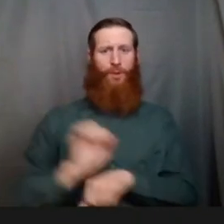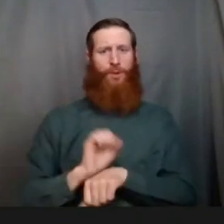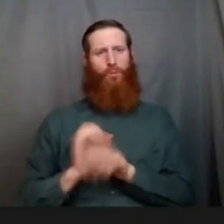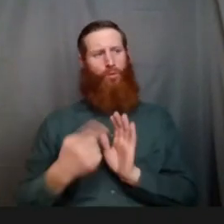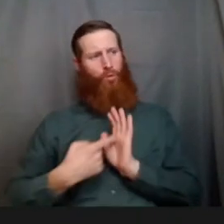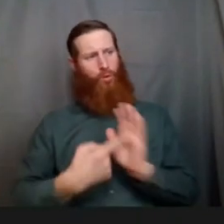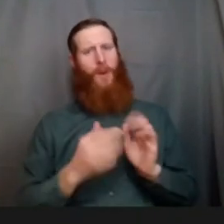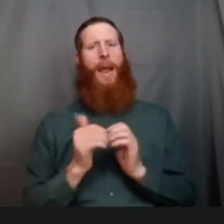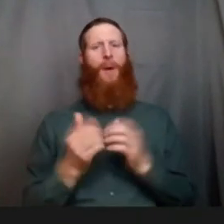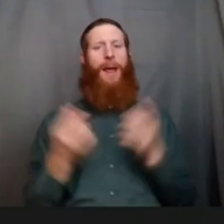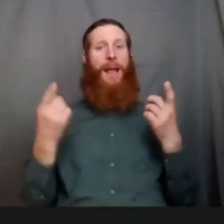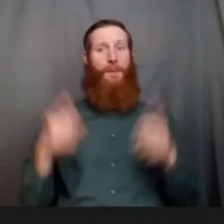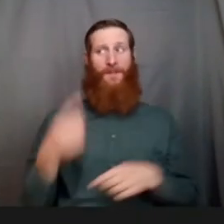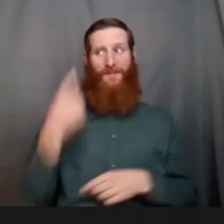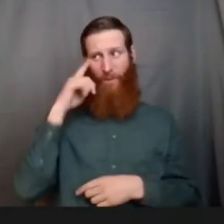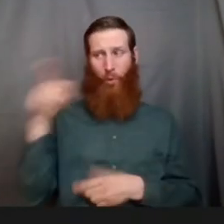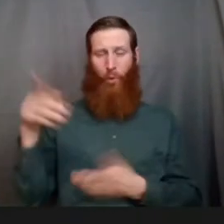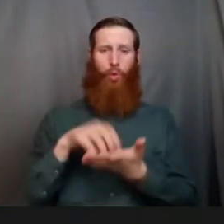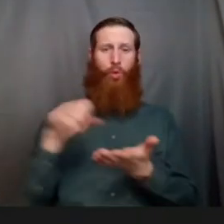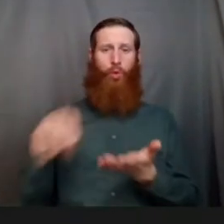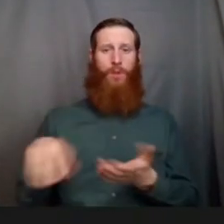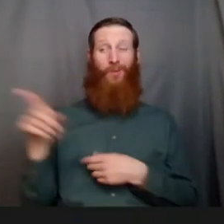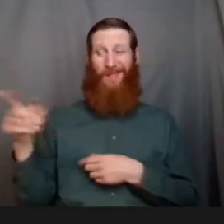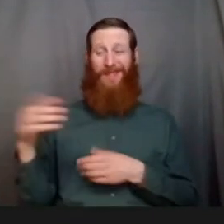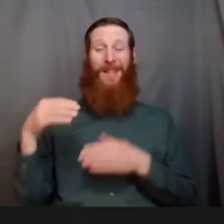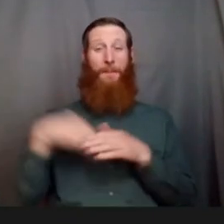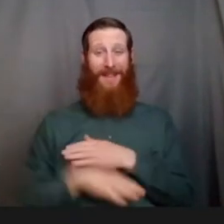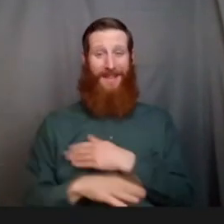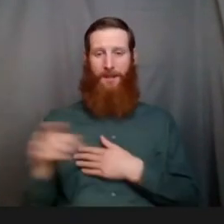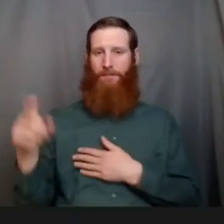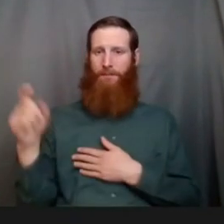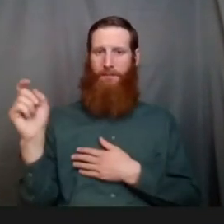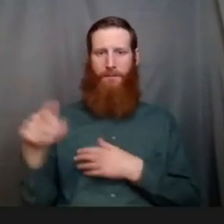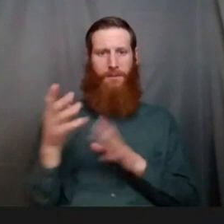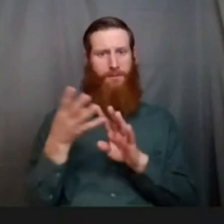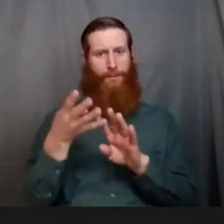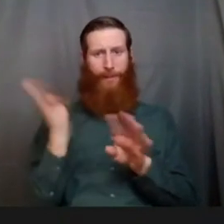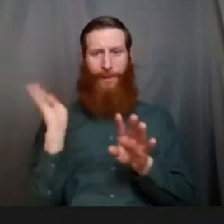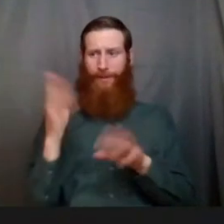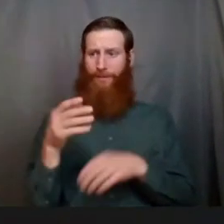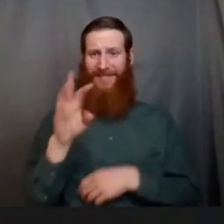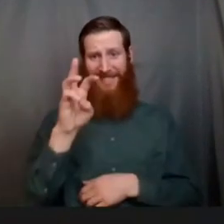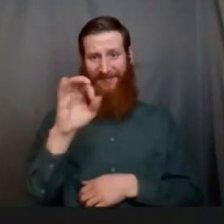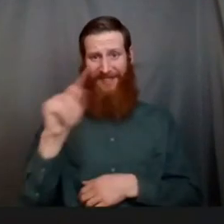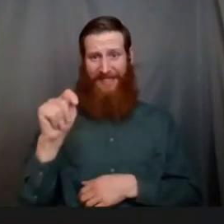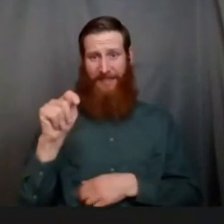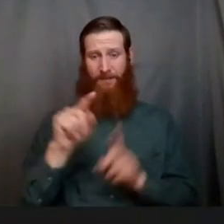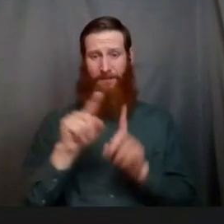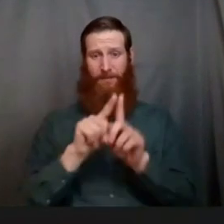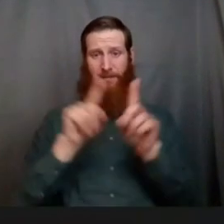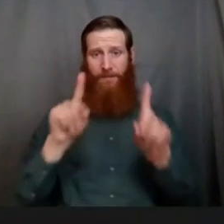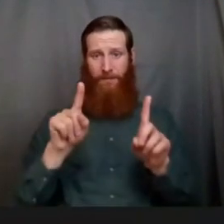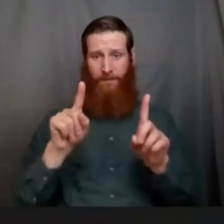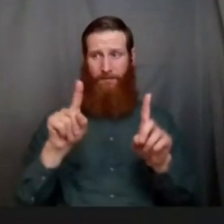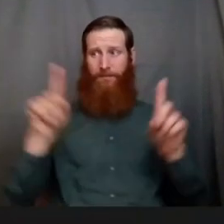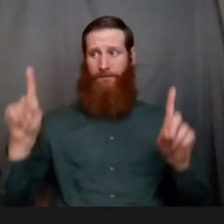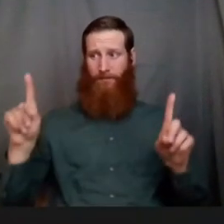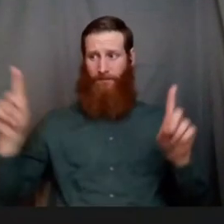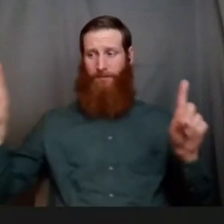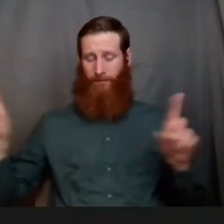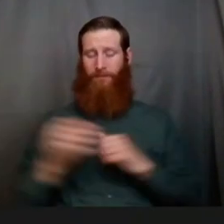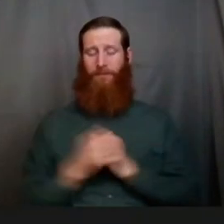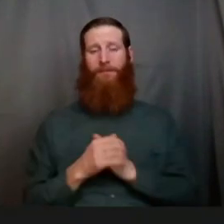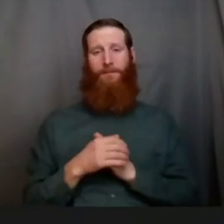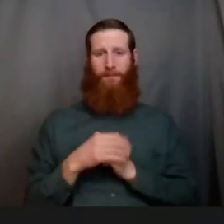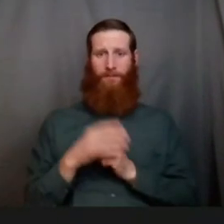for the students. And so when they come in, they'll have to be lining up 6 feet apart. There actually will be somebody to greet